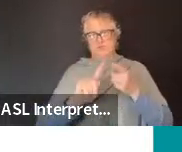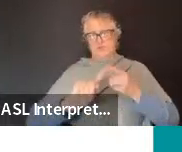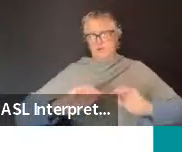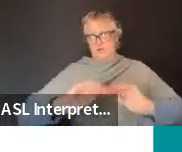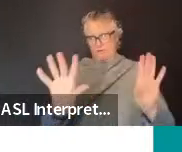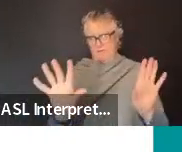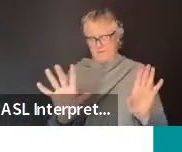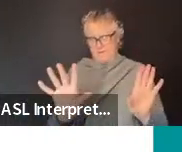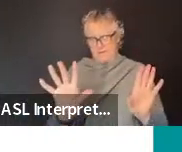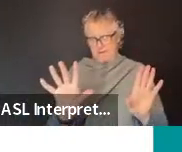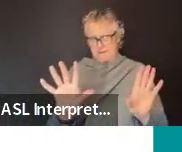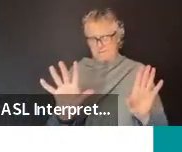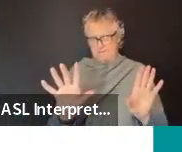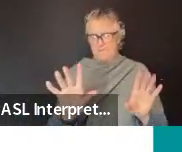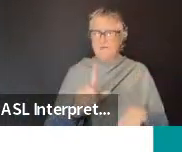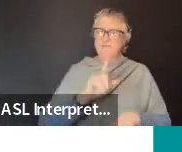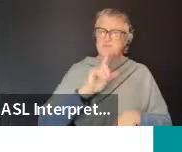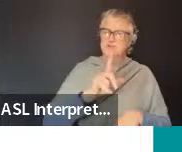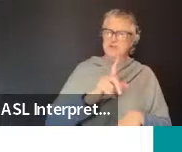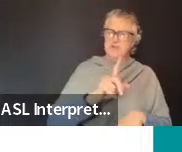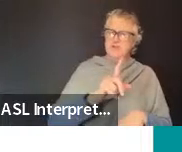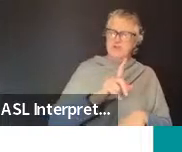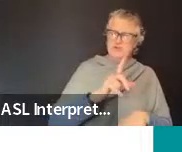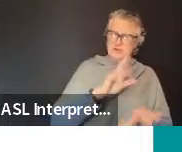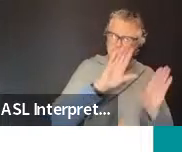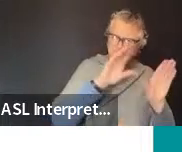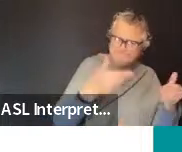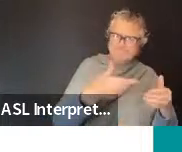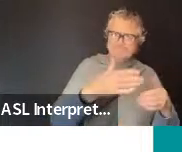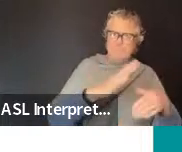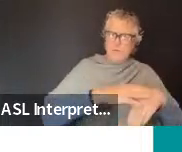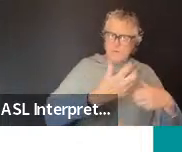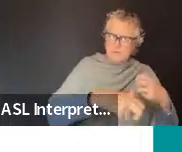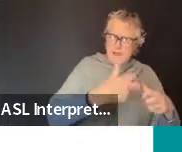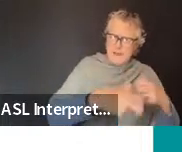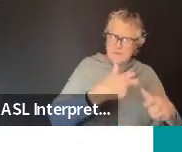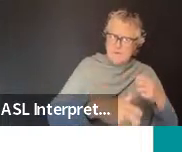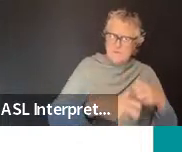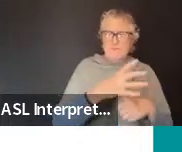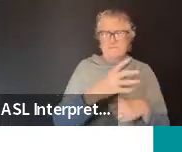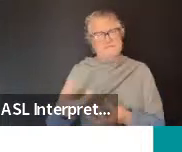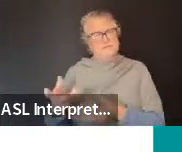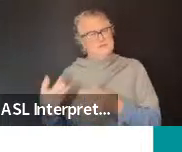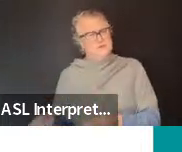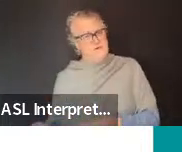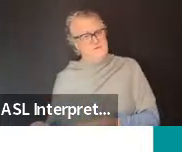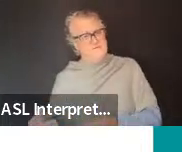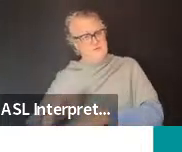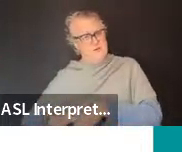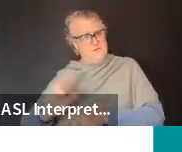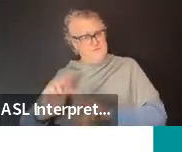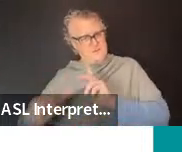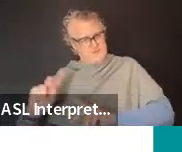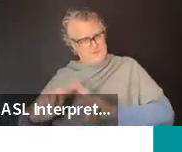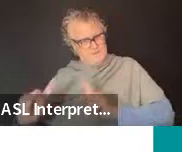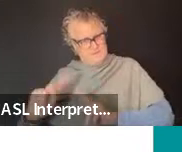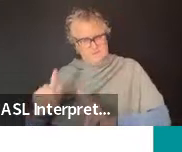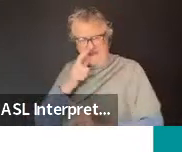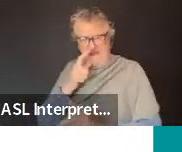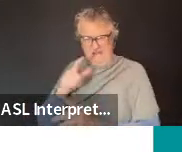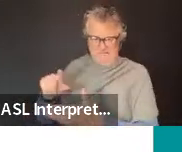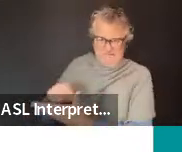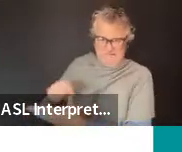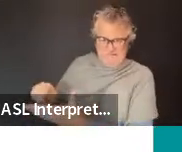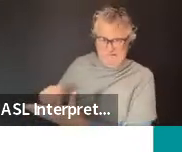want to offer that as your new facilitator to keep this meeting rolling along on time. I may have